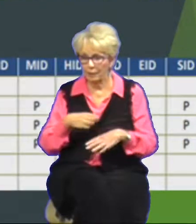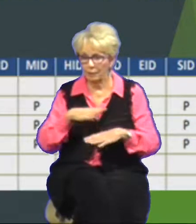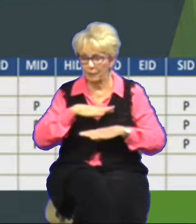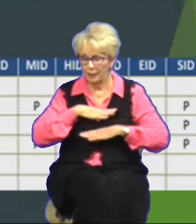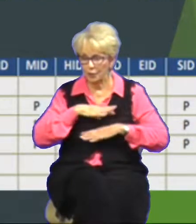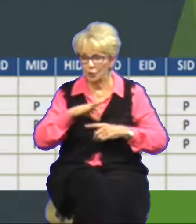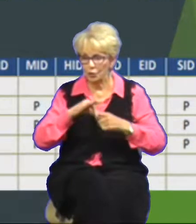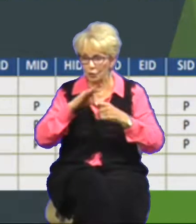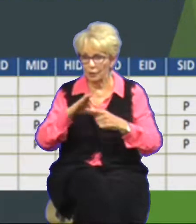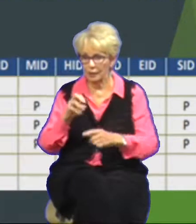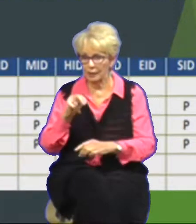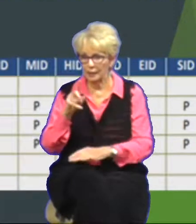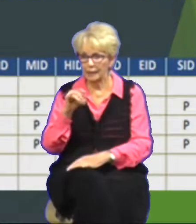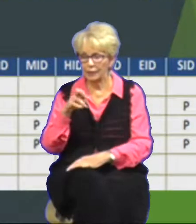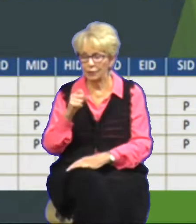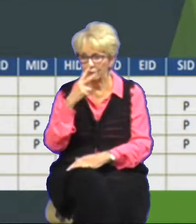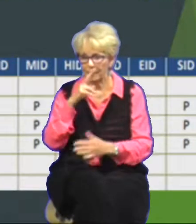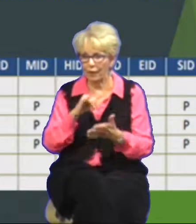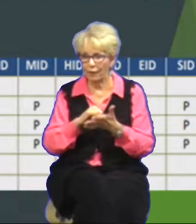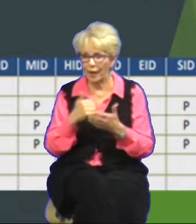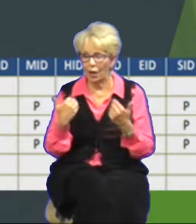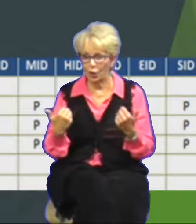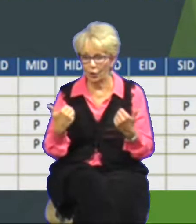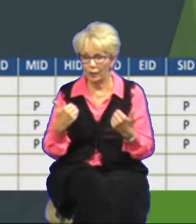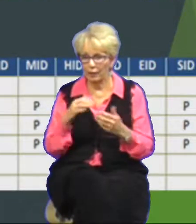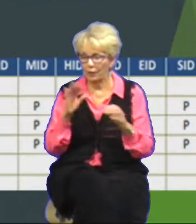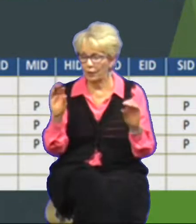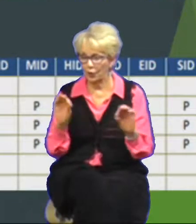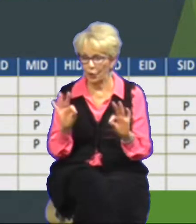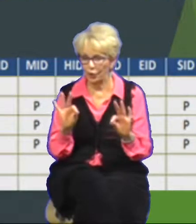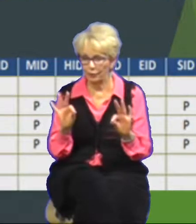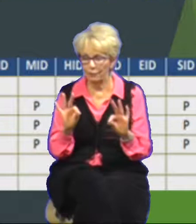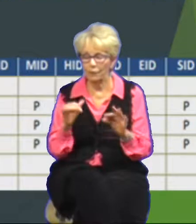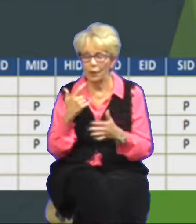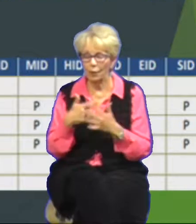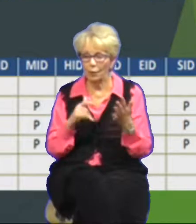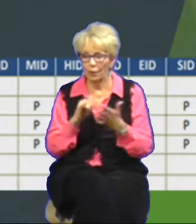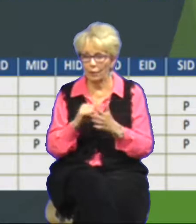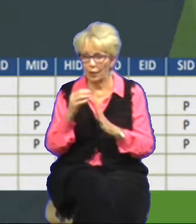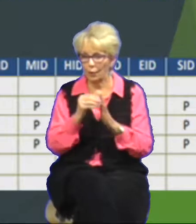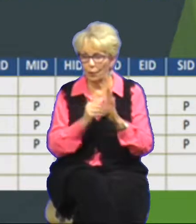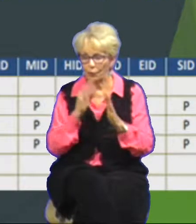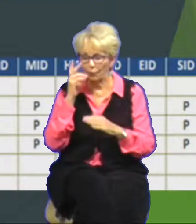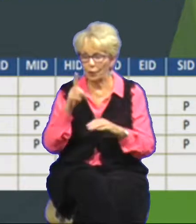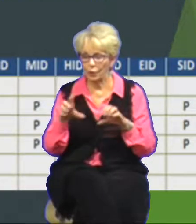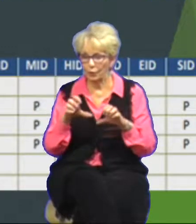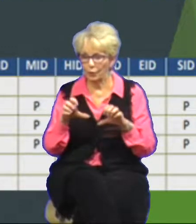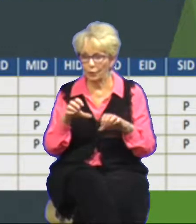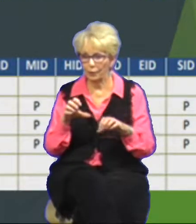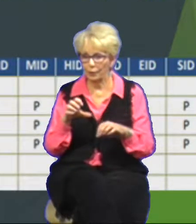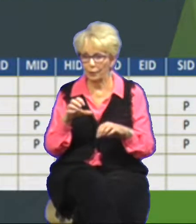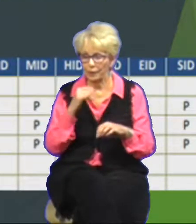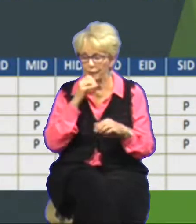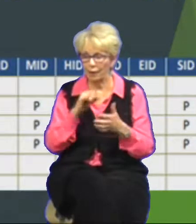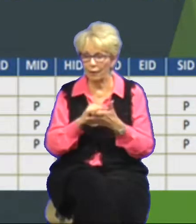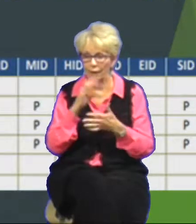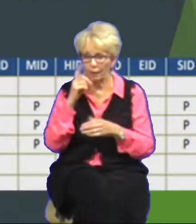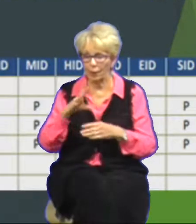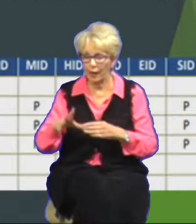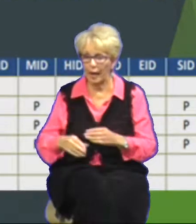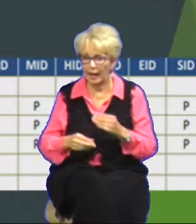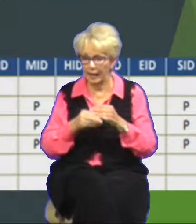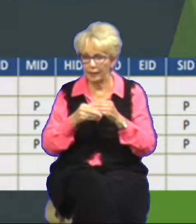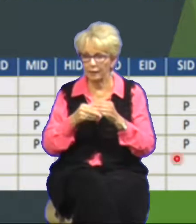conditions. And you see that currently there are none. What this ordinance would do would